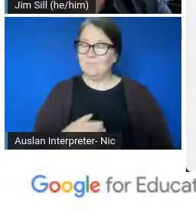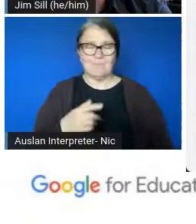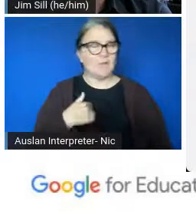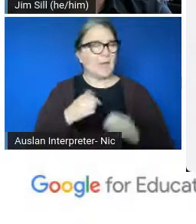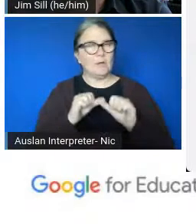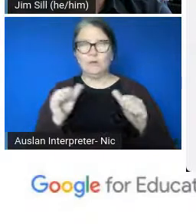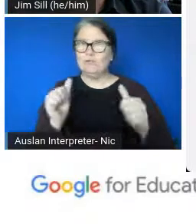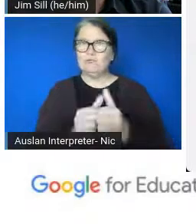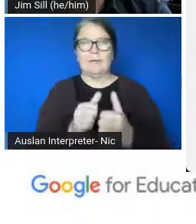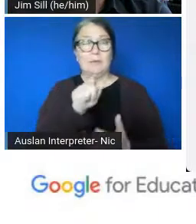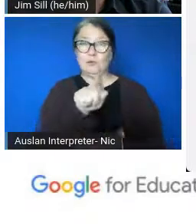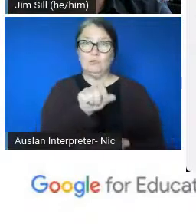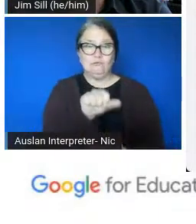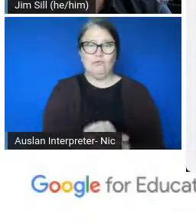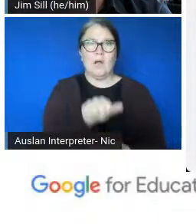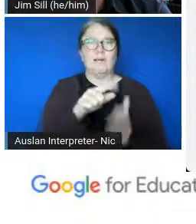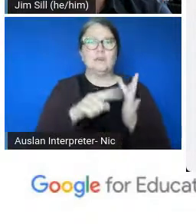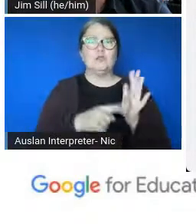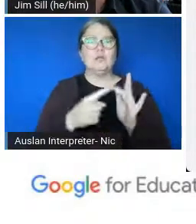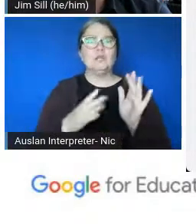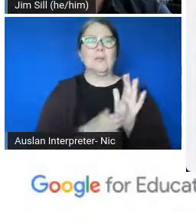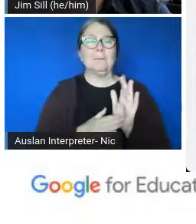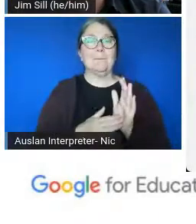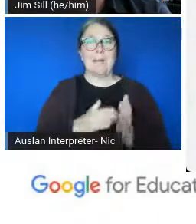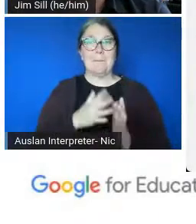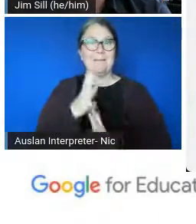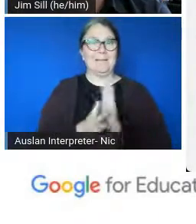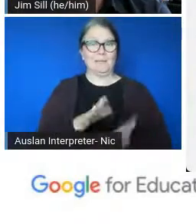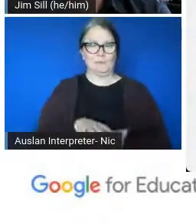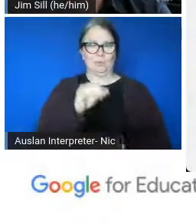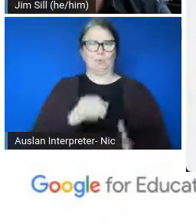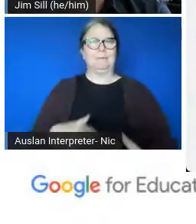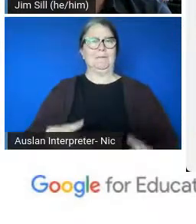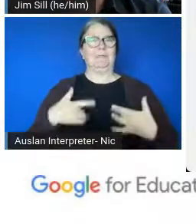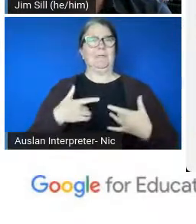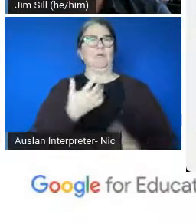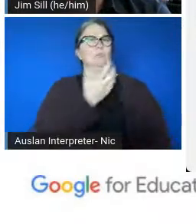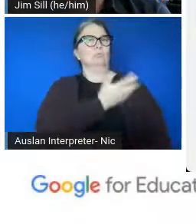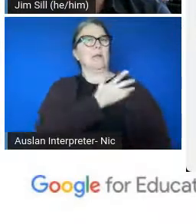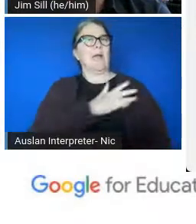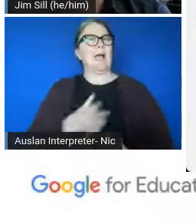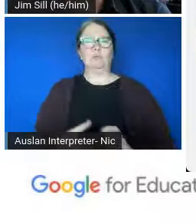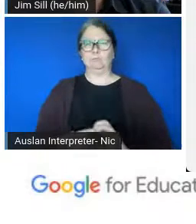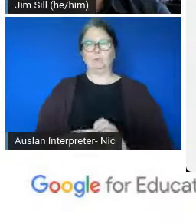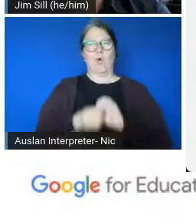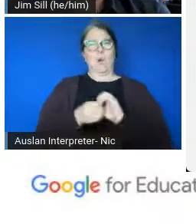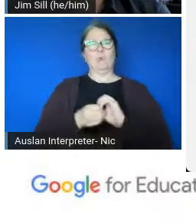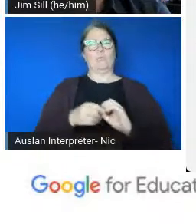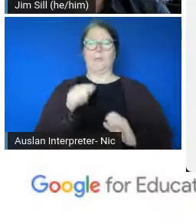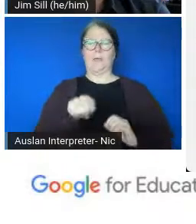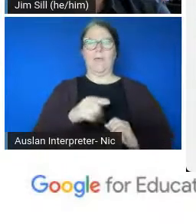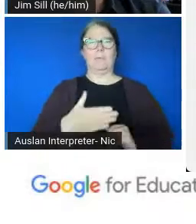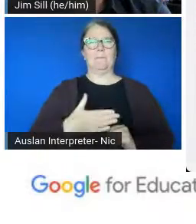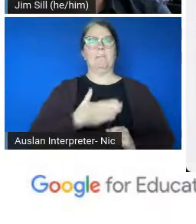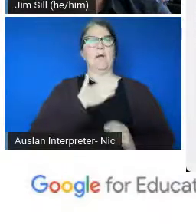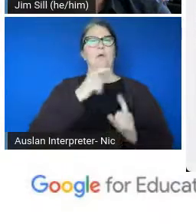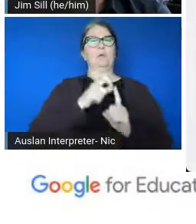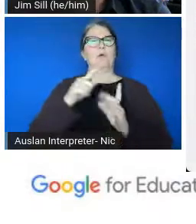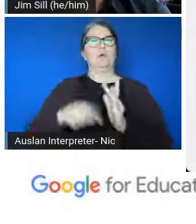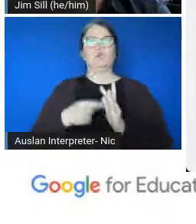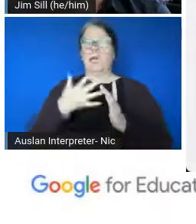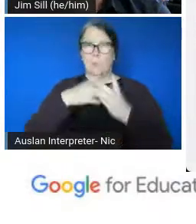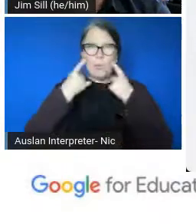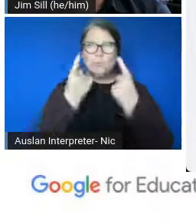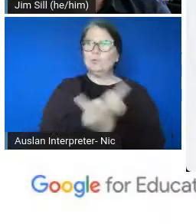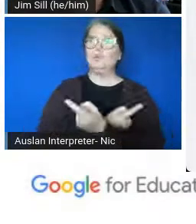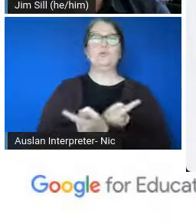gives them that ownership over it as well. This is my project. I'm really proud of my project. I'm wanting to show it off, and